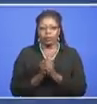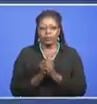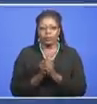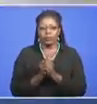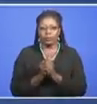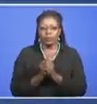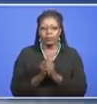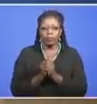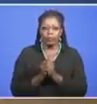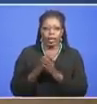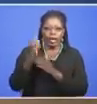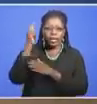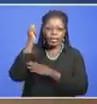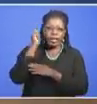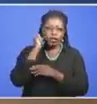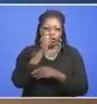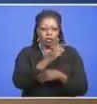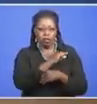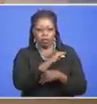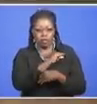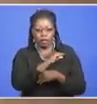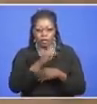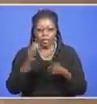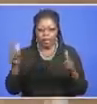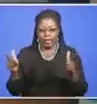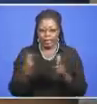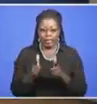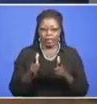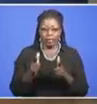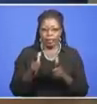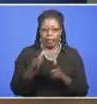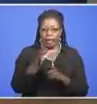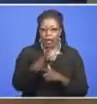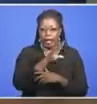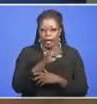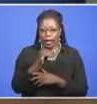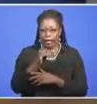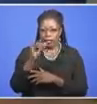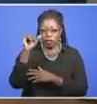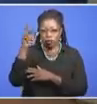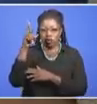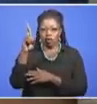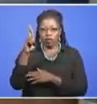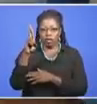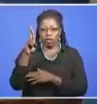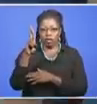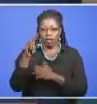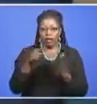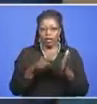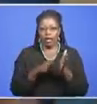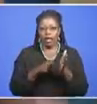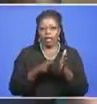Director Thyronda Clinton of the Little and Junior Miss Regency pageant says this victory validates the progress